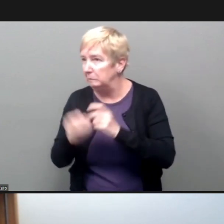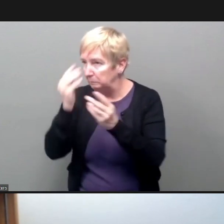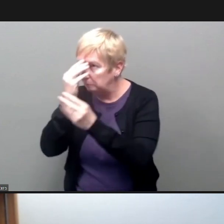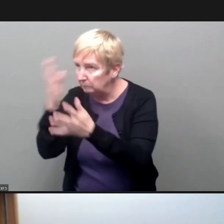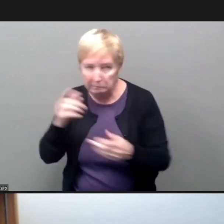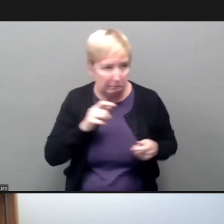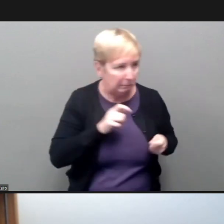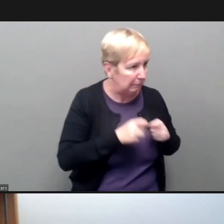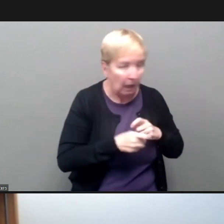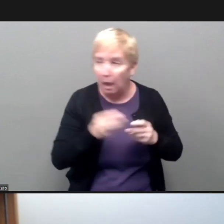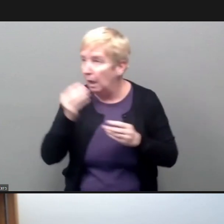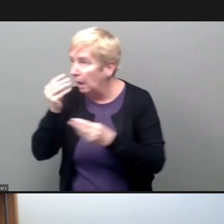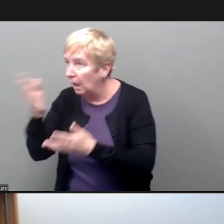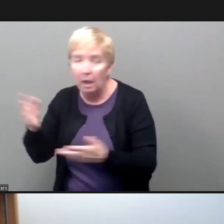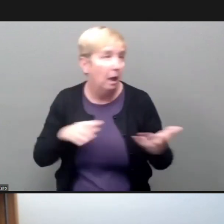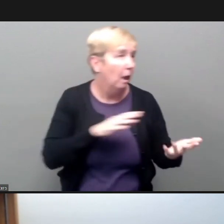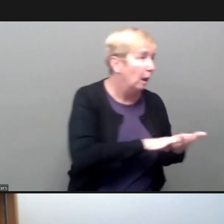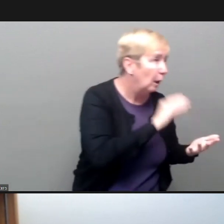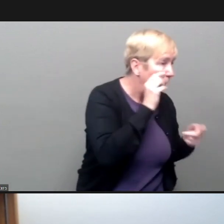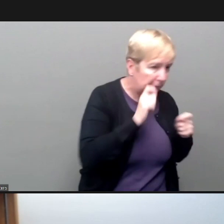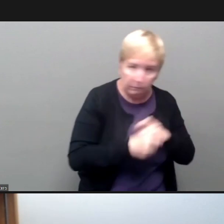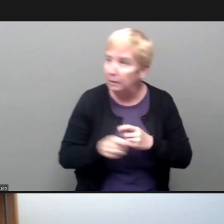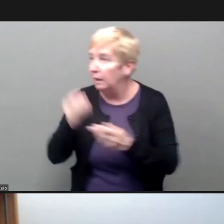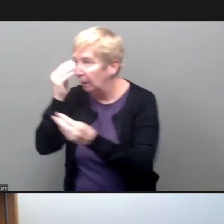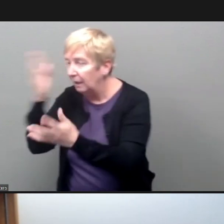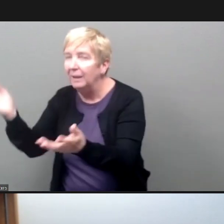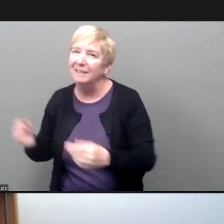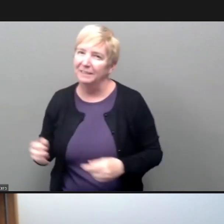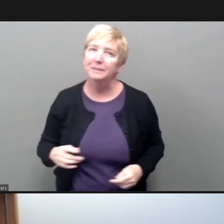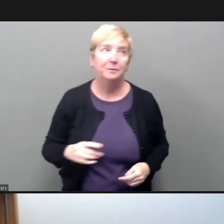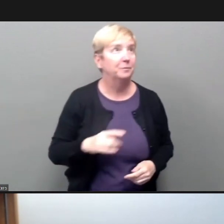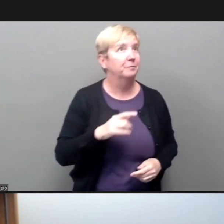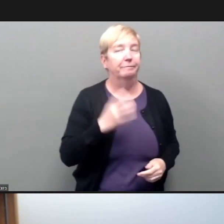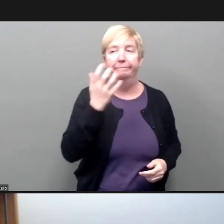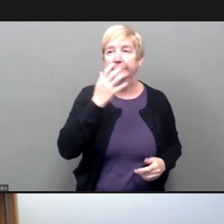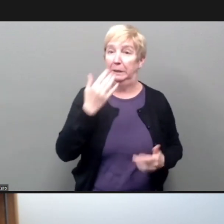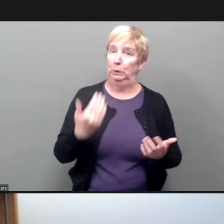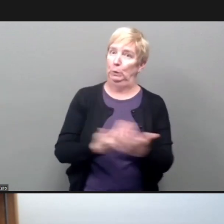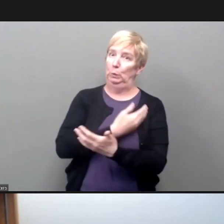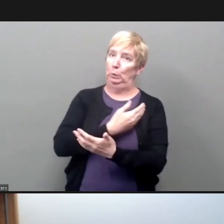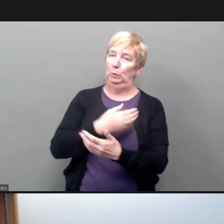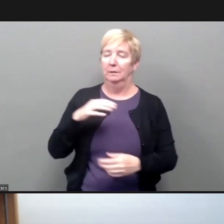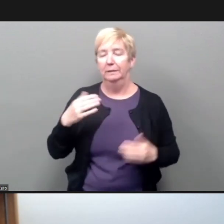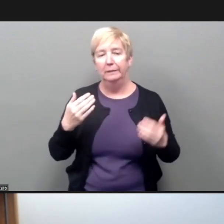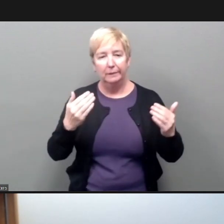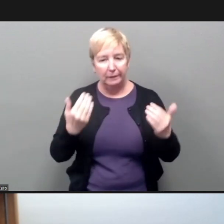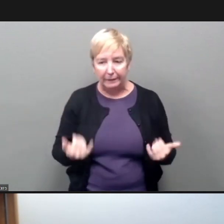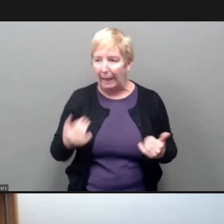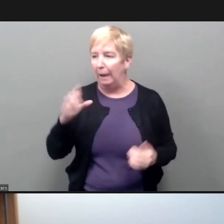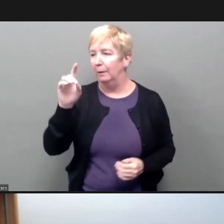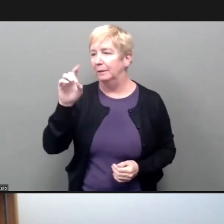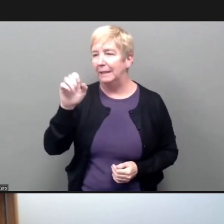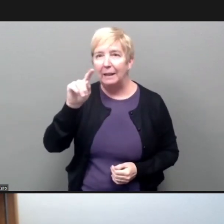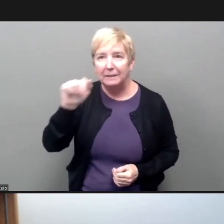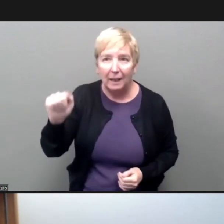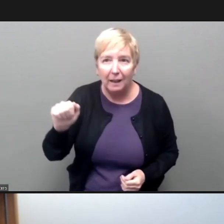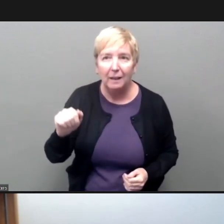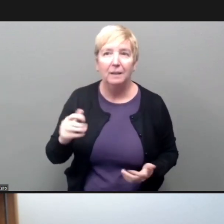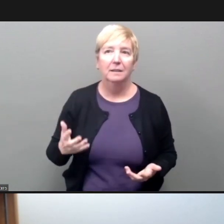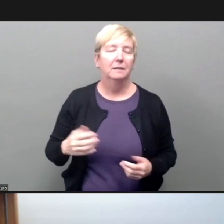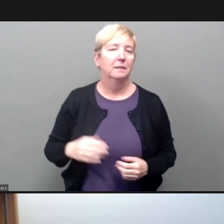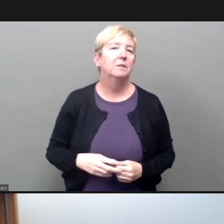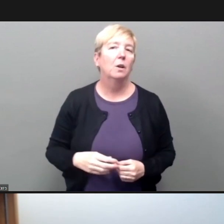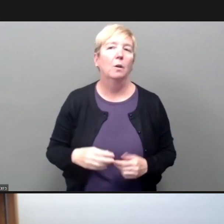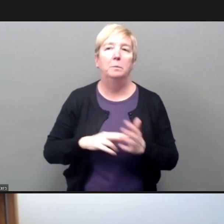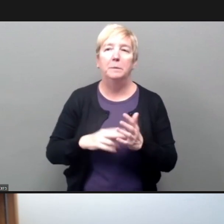ahead of the COVID. It's so new, it's a Delta, there's different things that come on. And so by having you